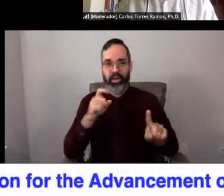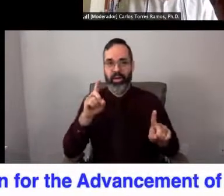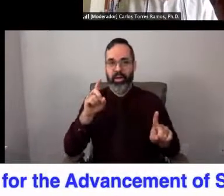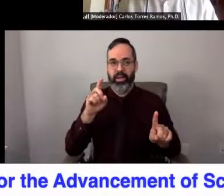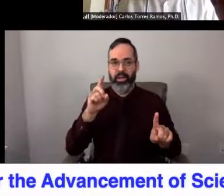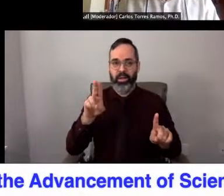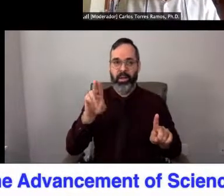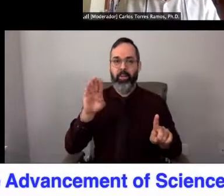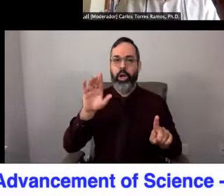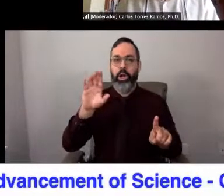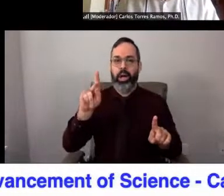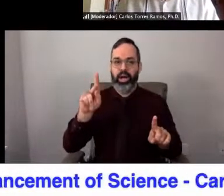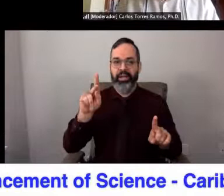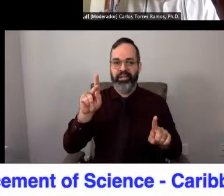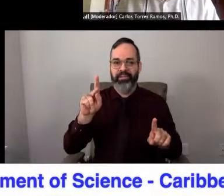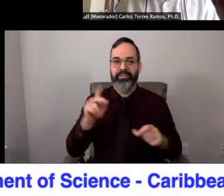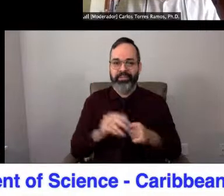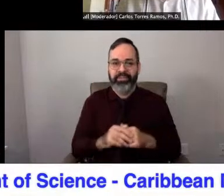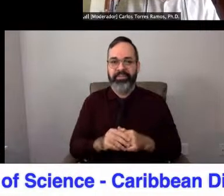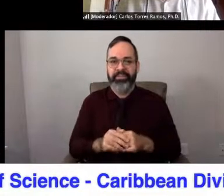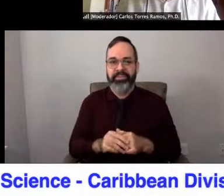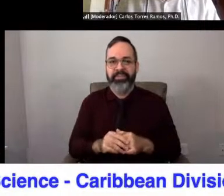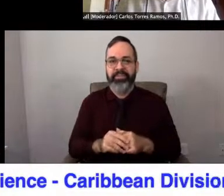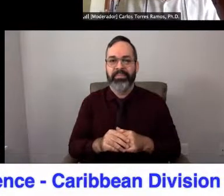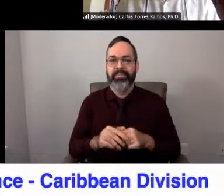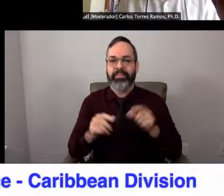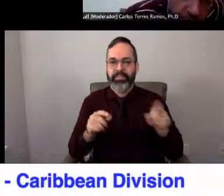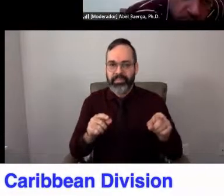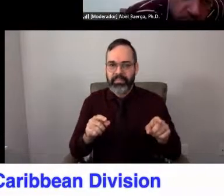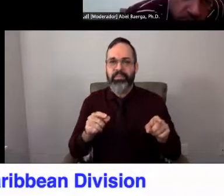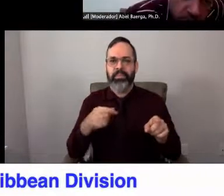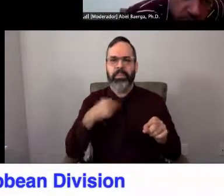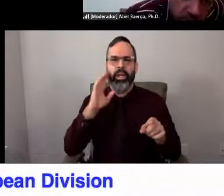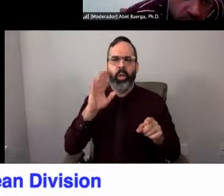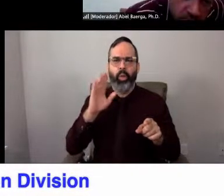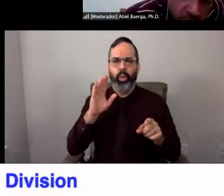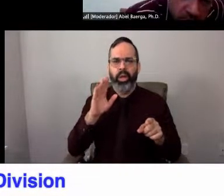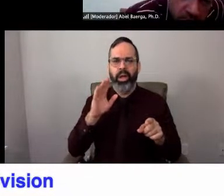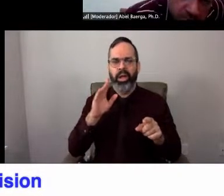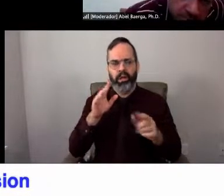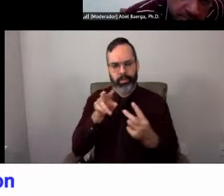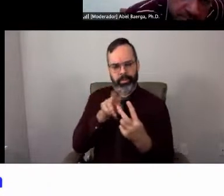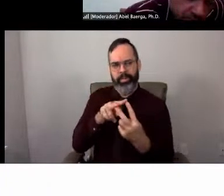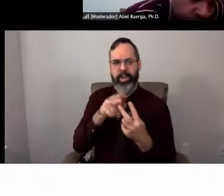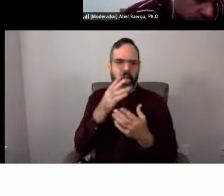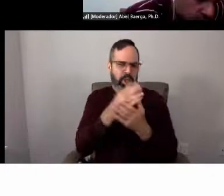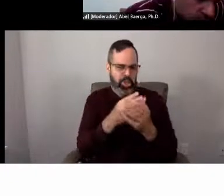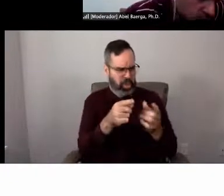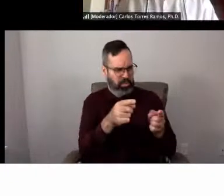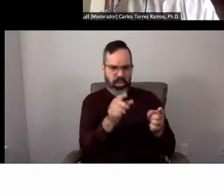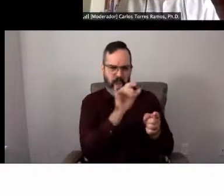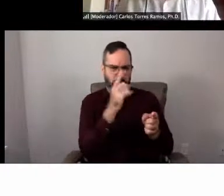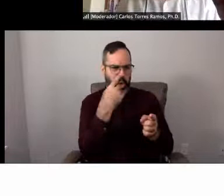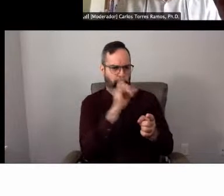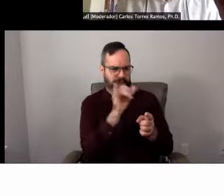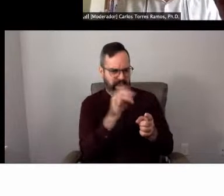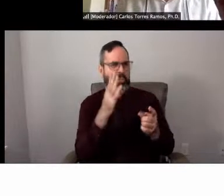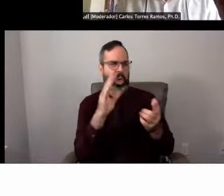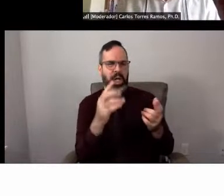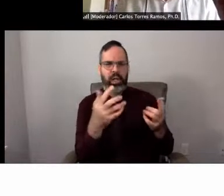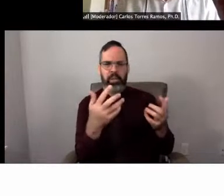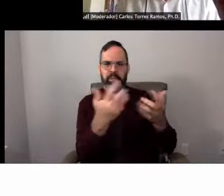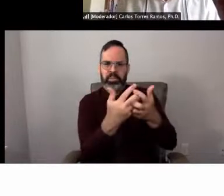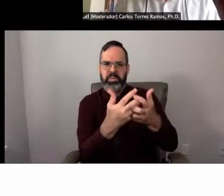sake of brevity, I'm going to combine some of them. Dr. Bullock, people